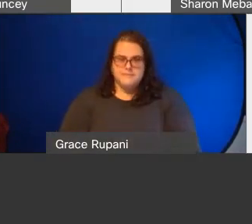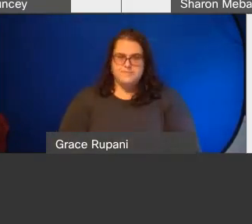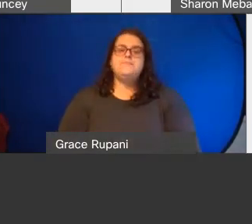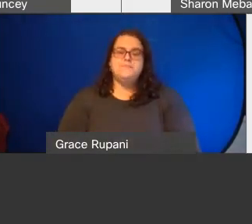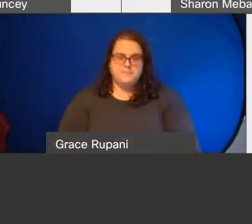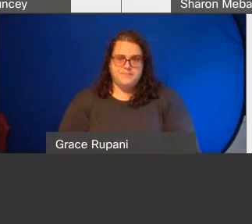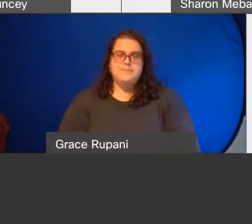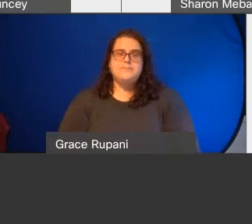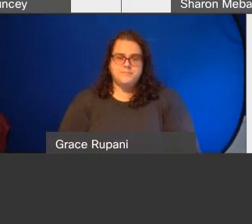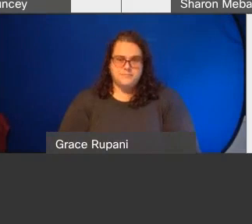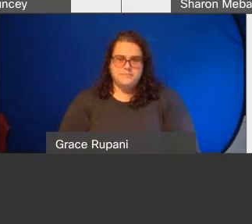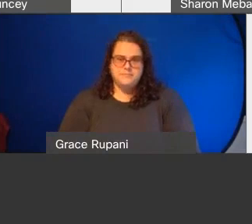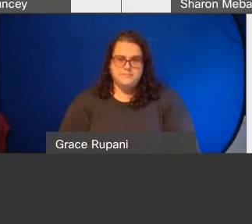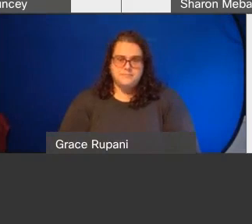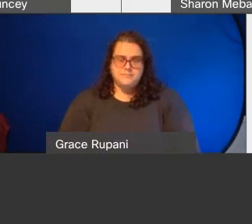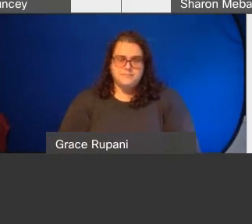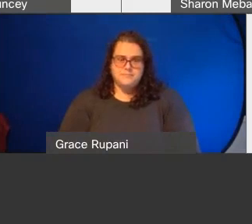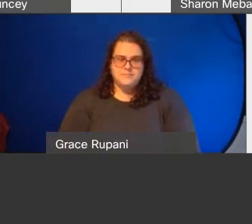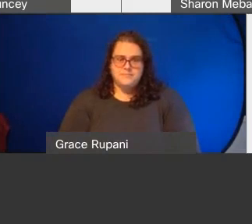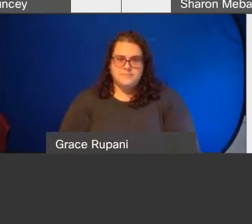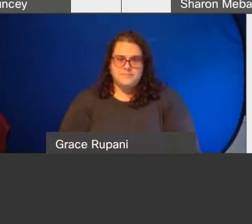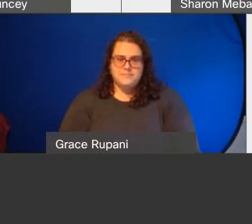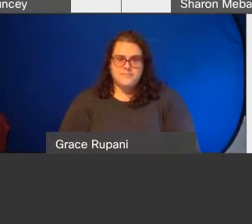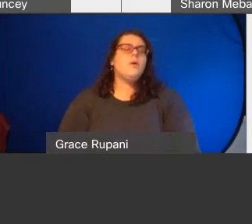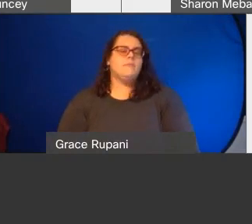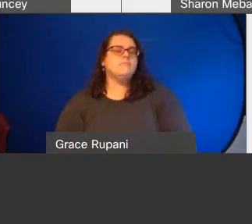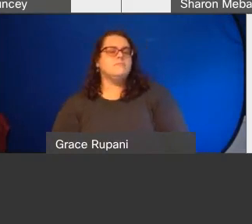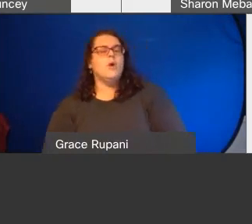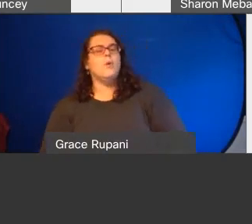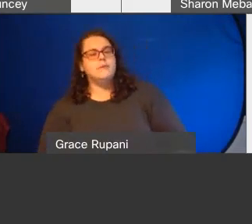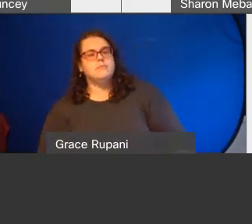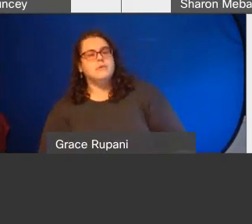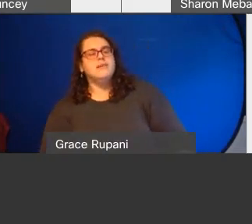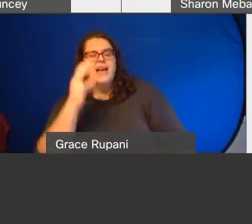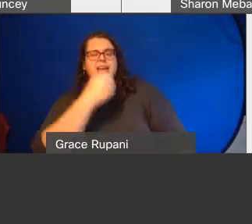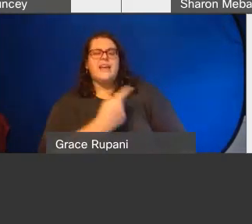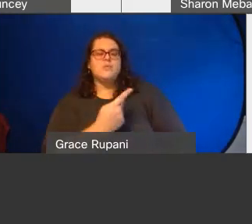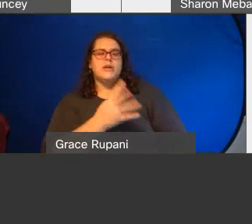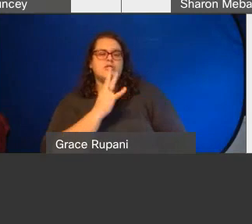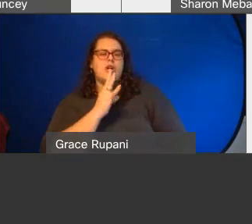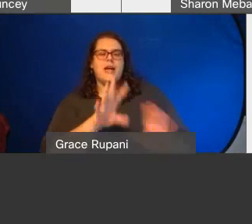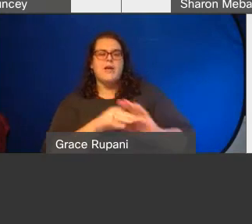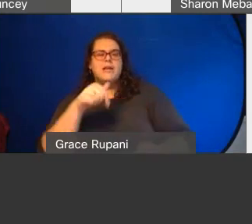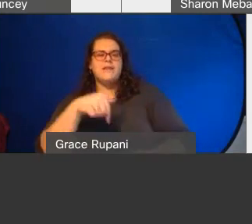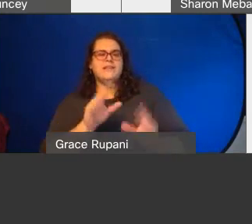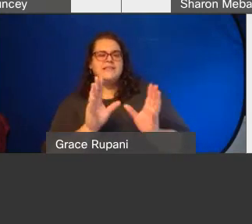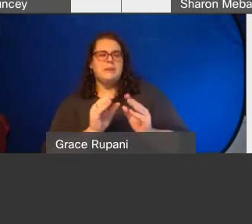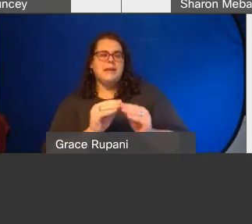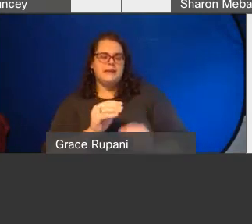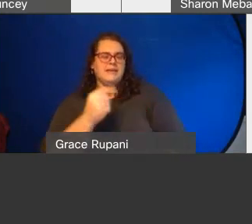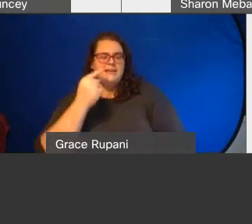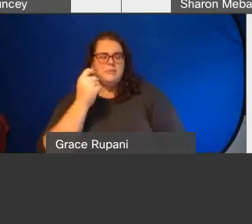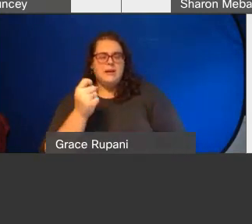So well, I guess we can talk Providing. offline. All right. Pardon me? No, I guess we could talk offline